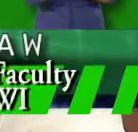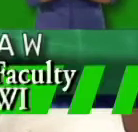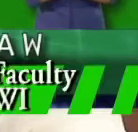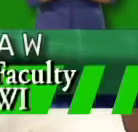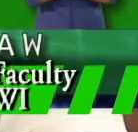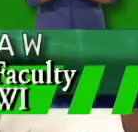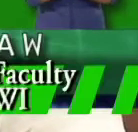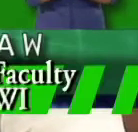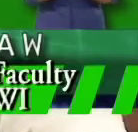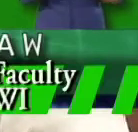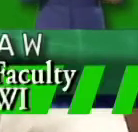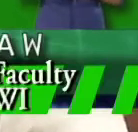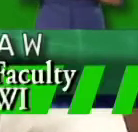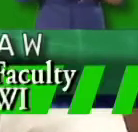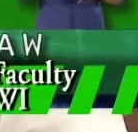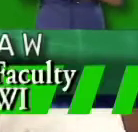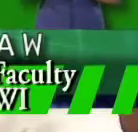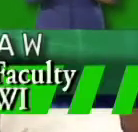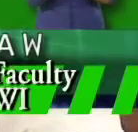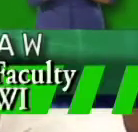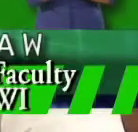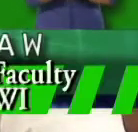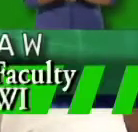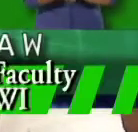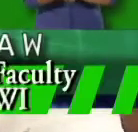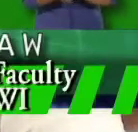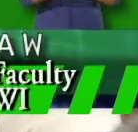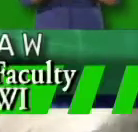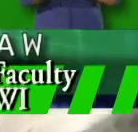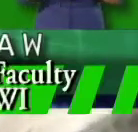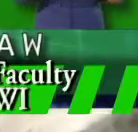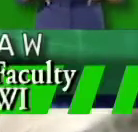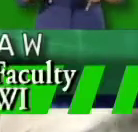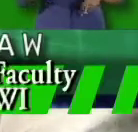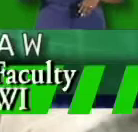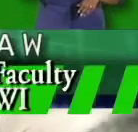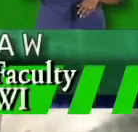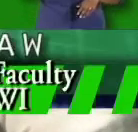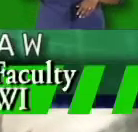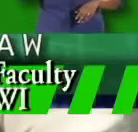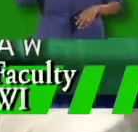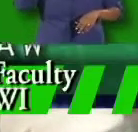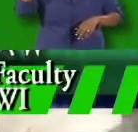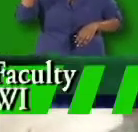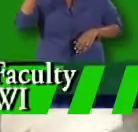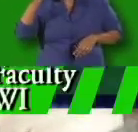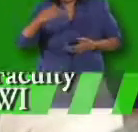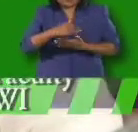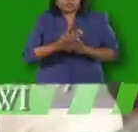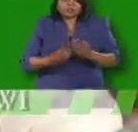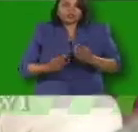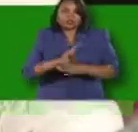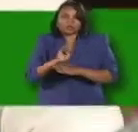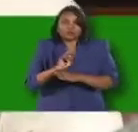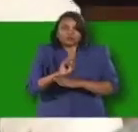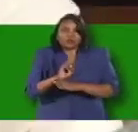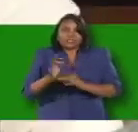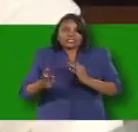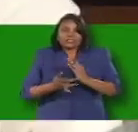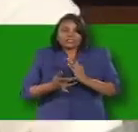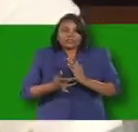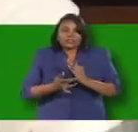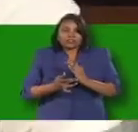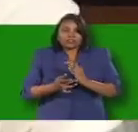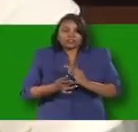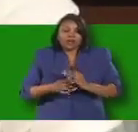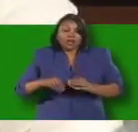challenge, in a sense, to make the populace at large adopt some of these very useful technologies, which are being